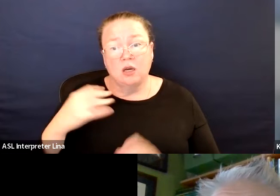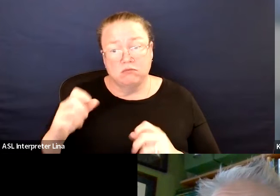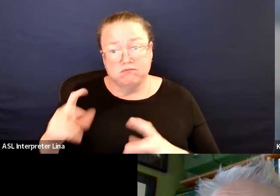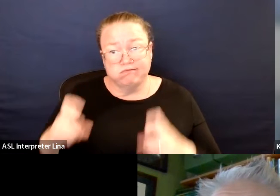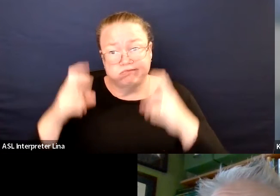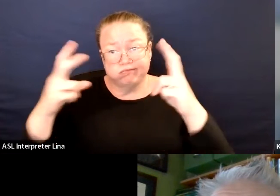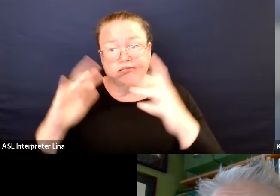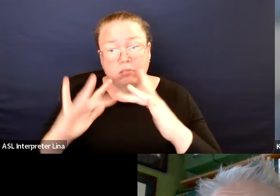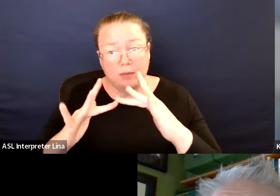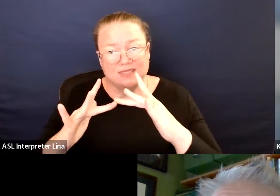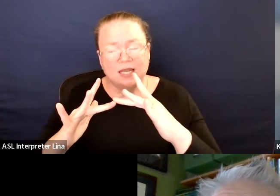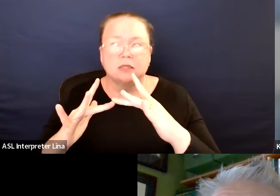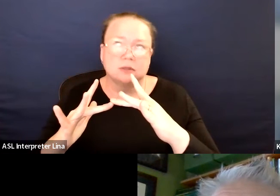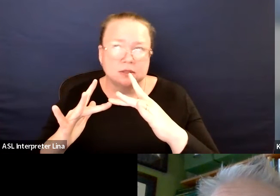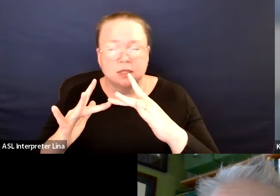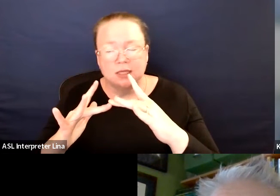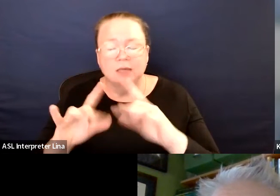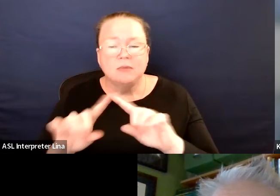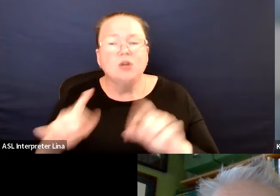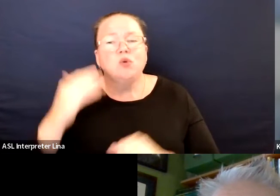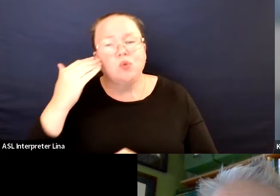but it's when